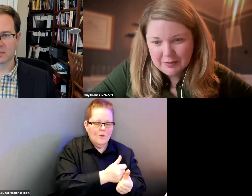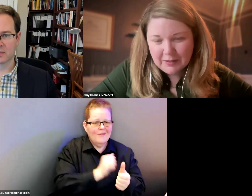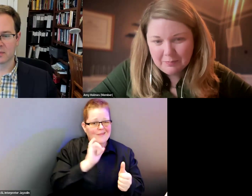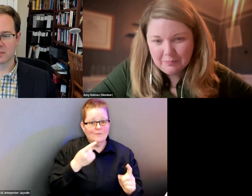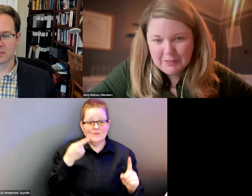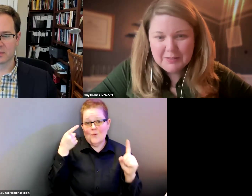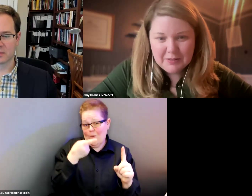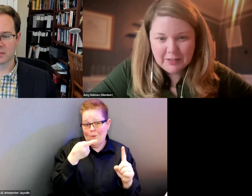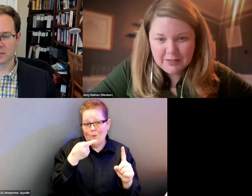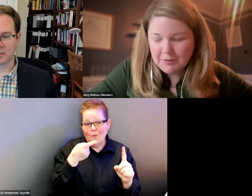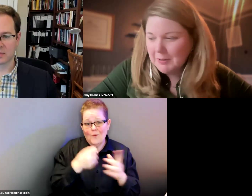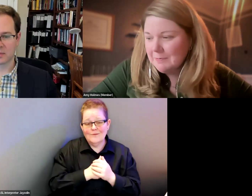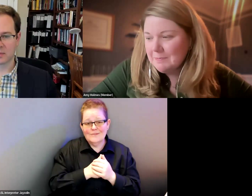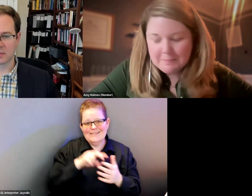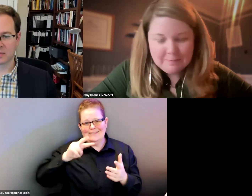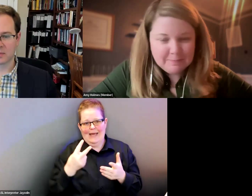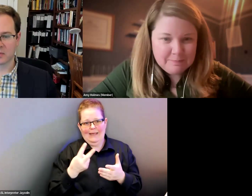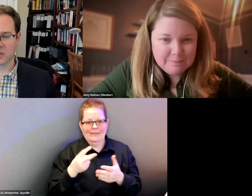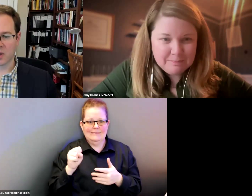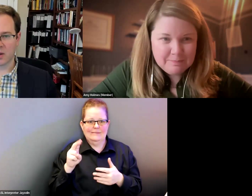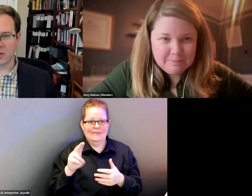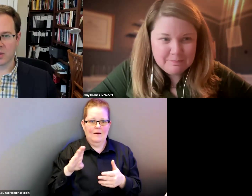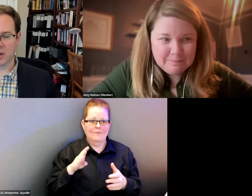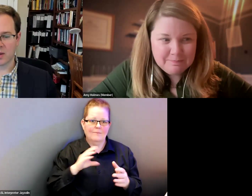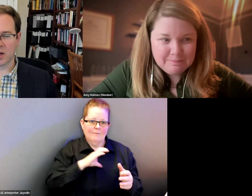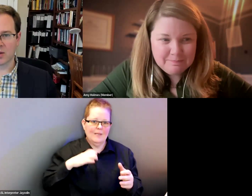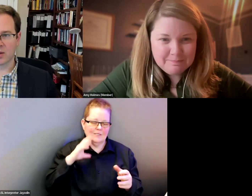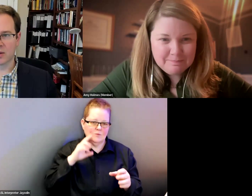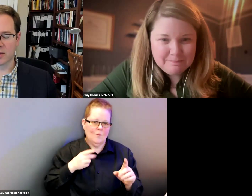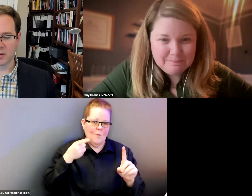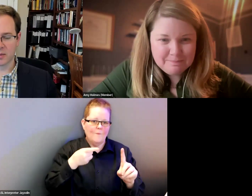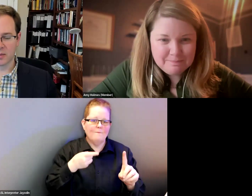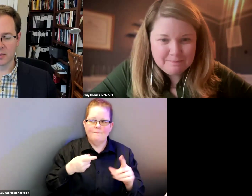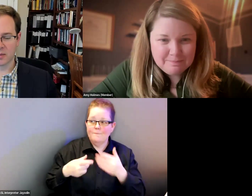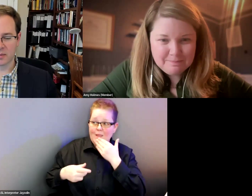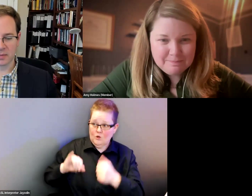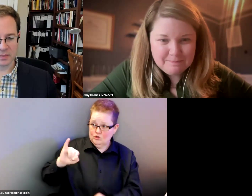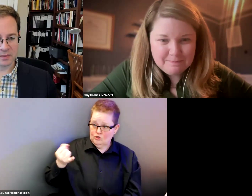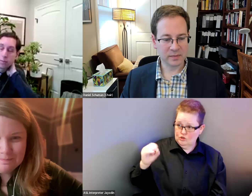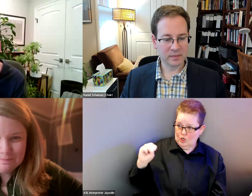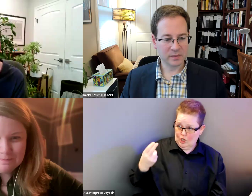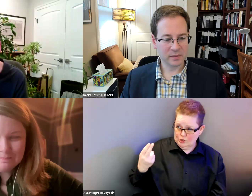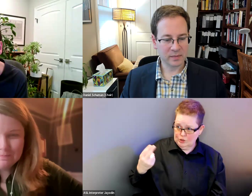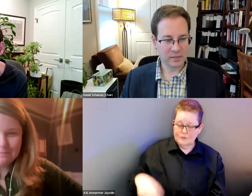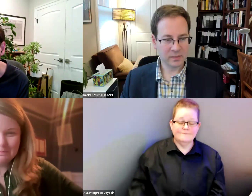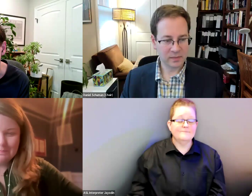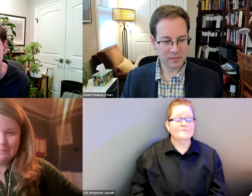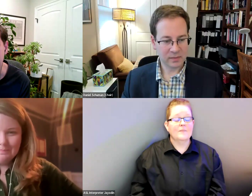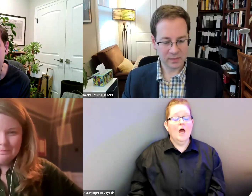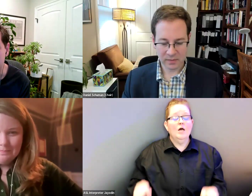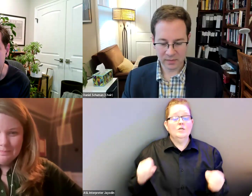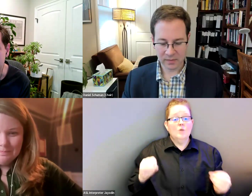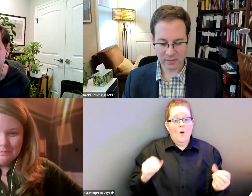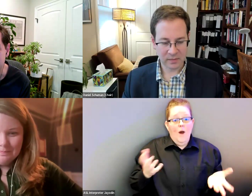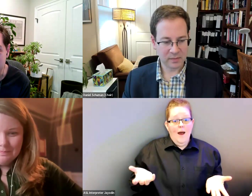the second piece, the second subcommittee. Thank you. Josh. Hey, so last time we heard about